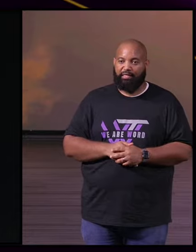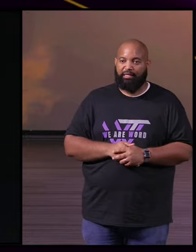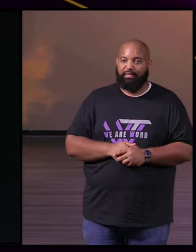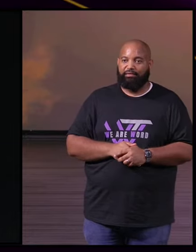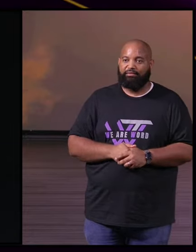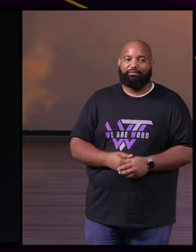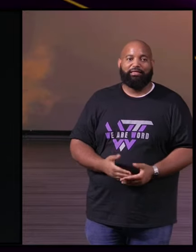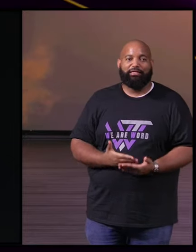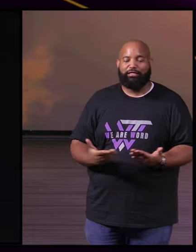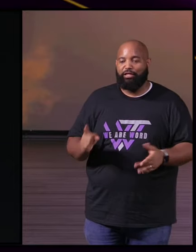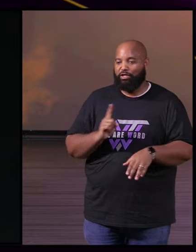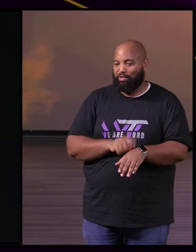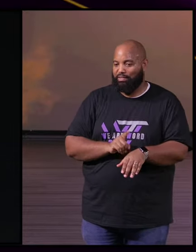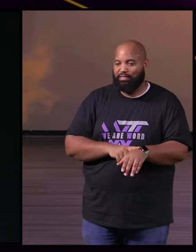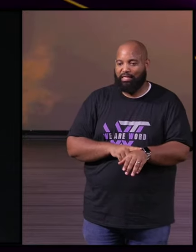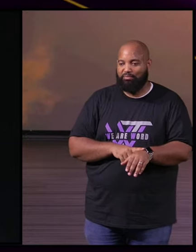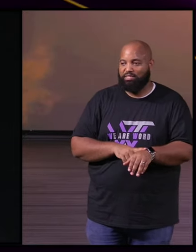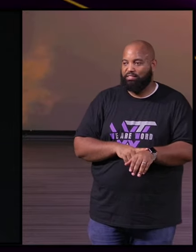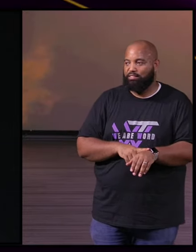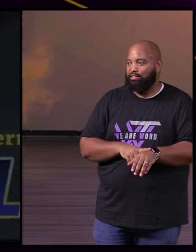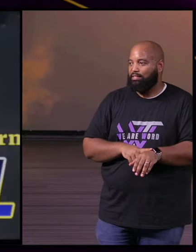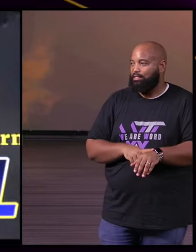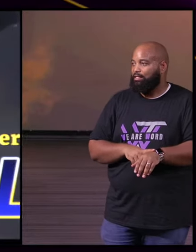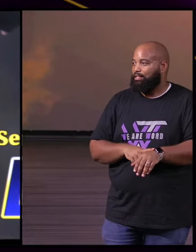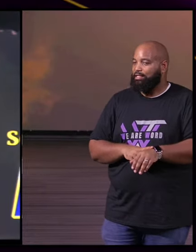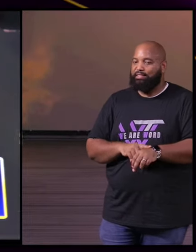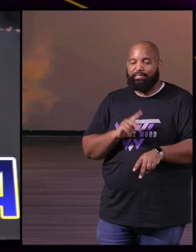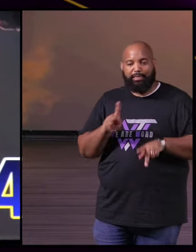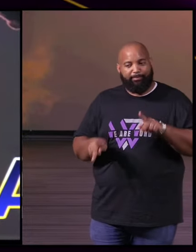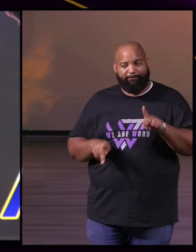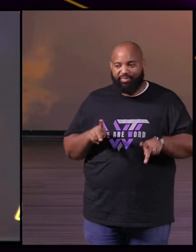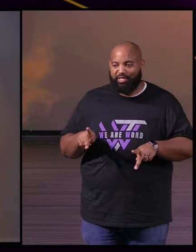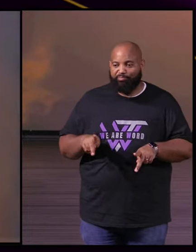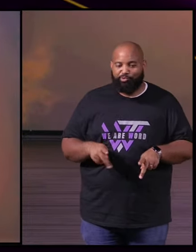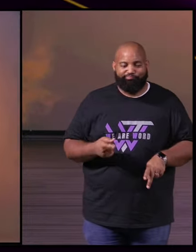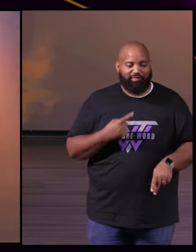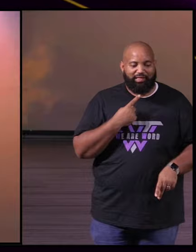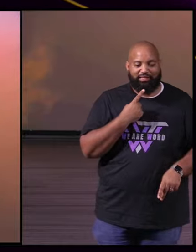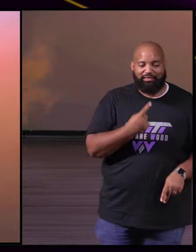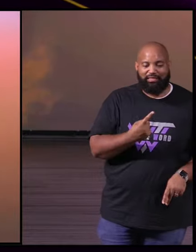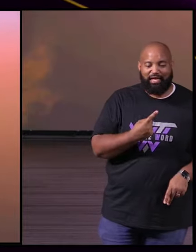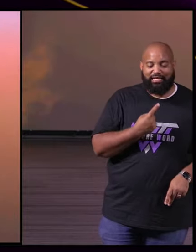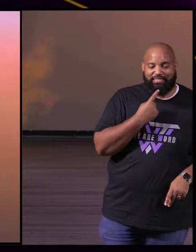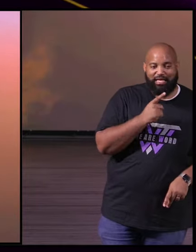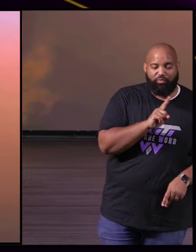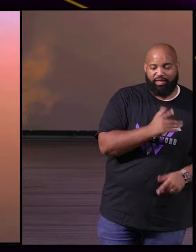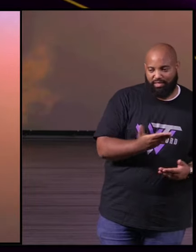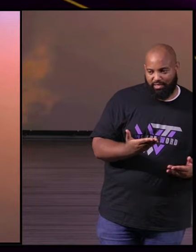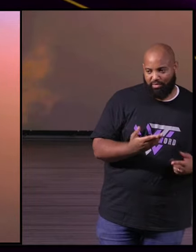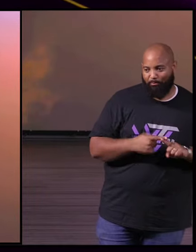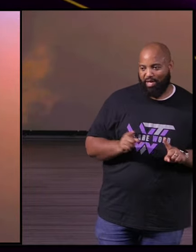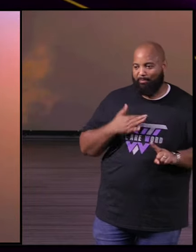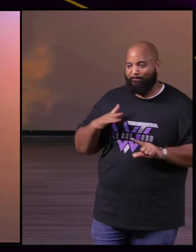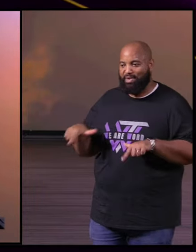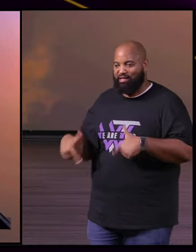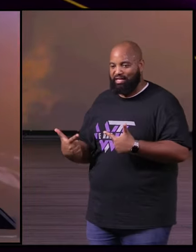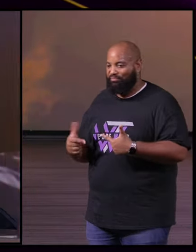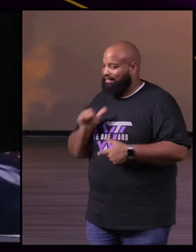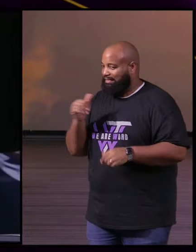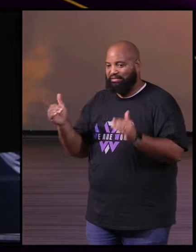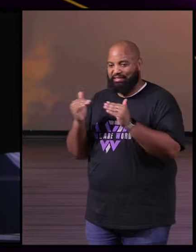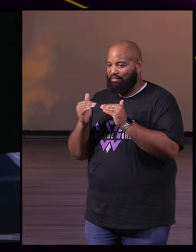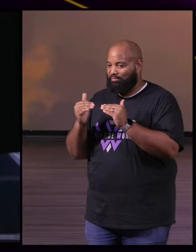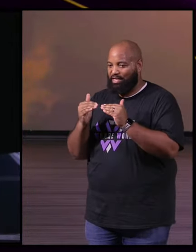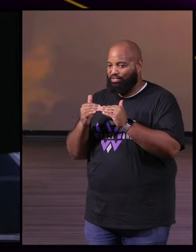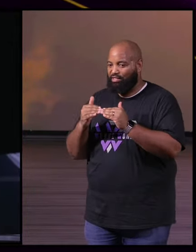That there are times when the audio and the video of my life don't match up. That there are moments in my life where God